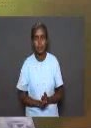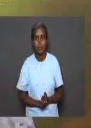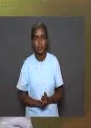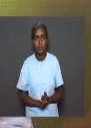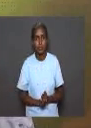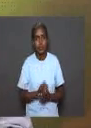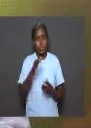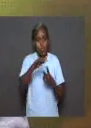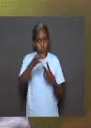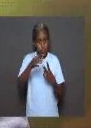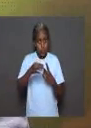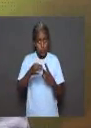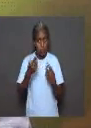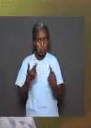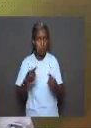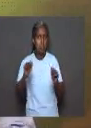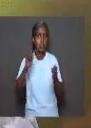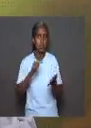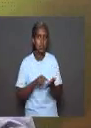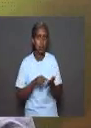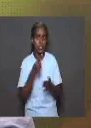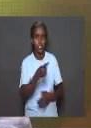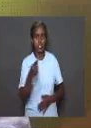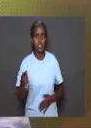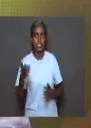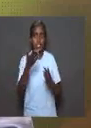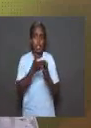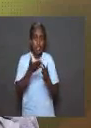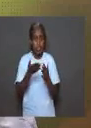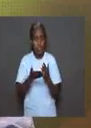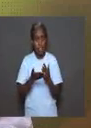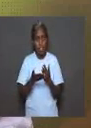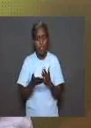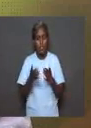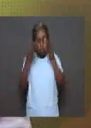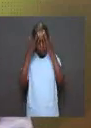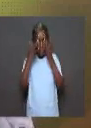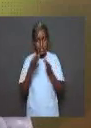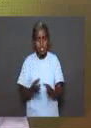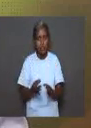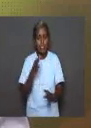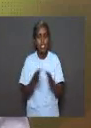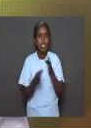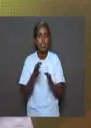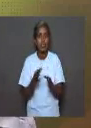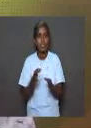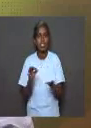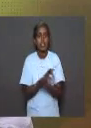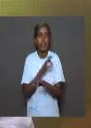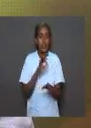Choose a test point in each interval to determine if the function